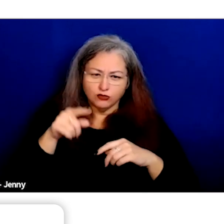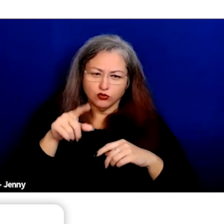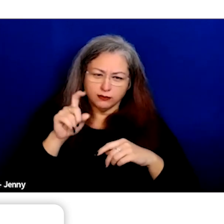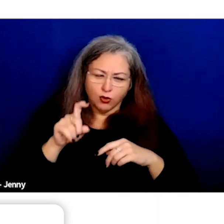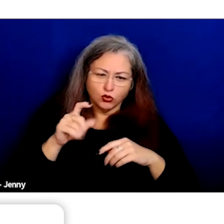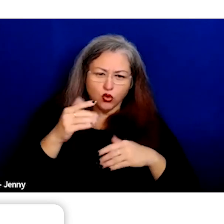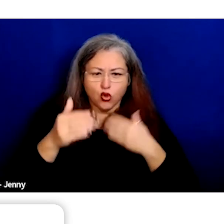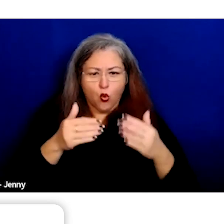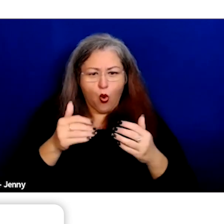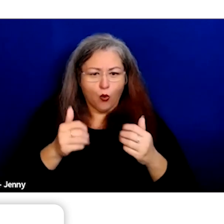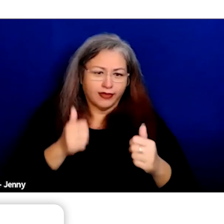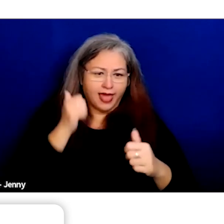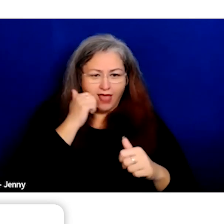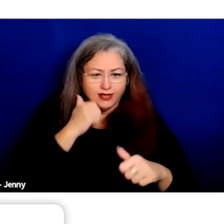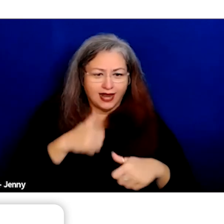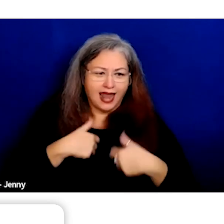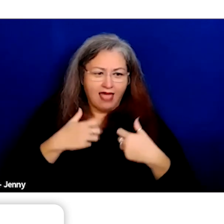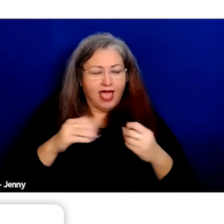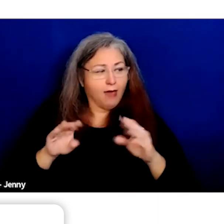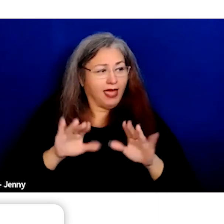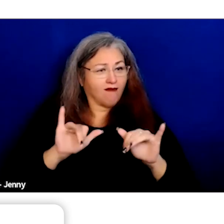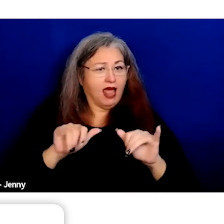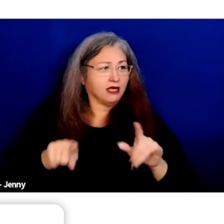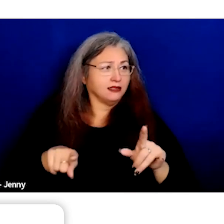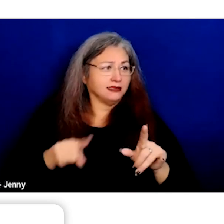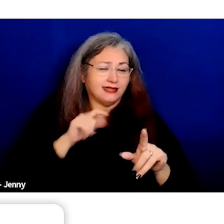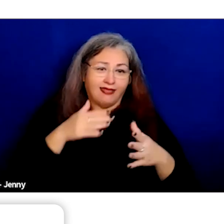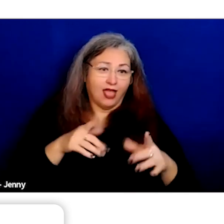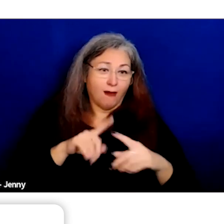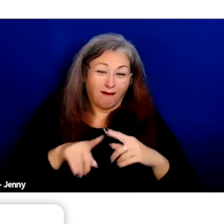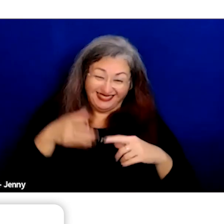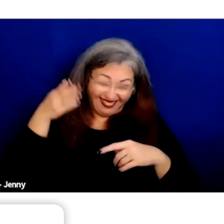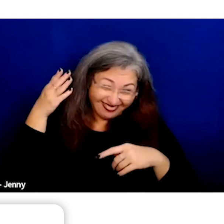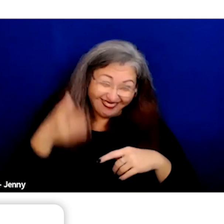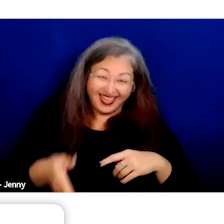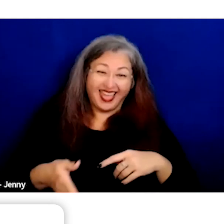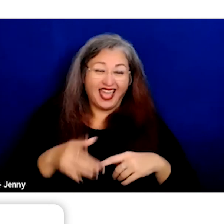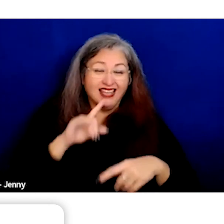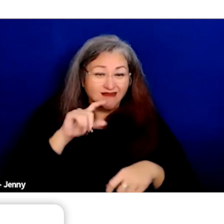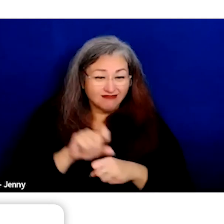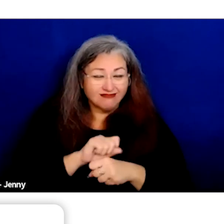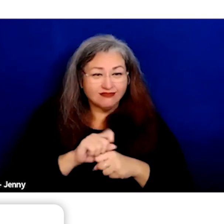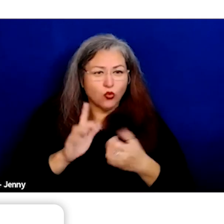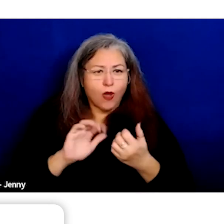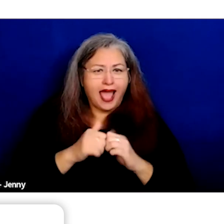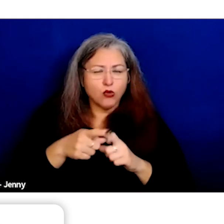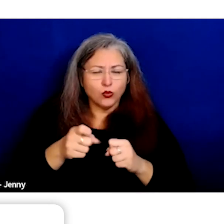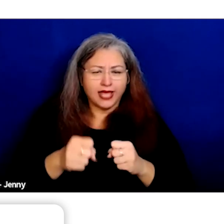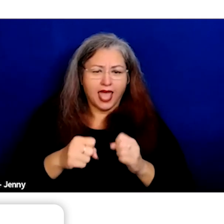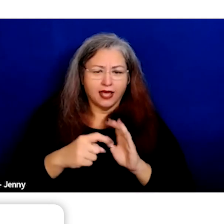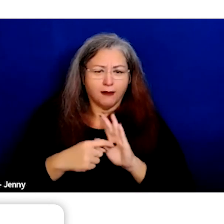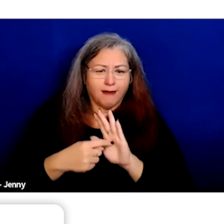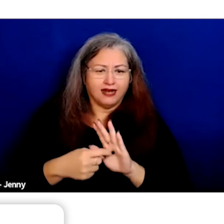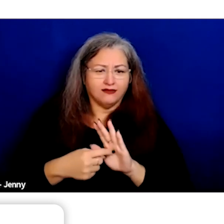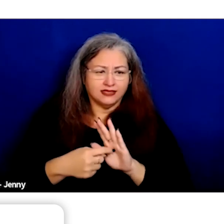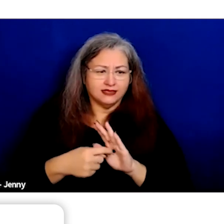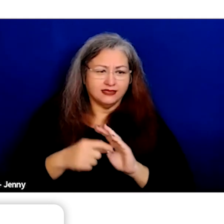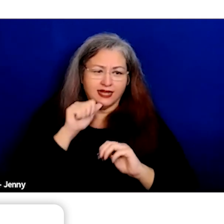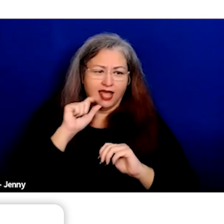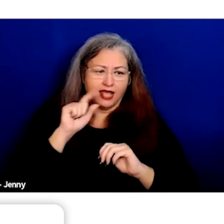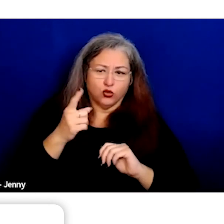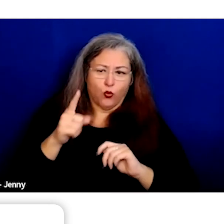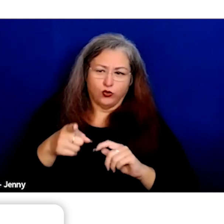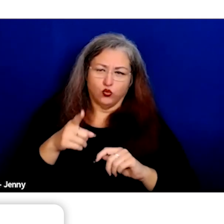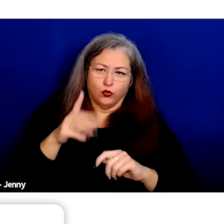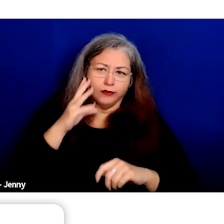go on with your life and act like this shit's not there, and it's fucking right there, right? Like, how do you manifest beyond what you're experiencing?